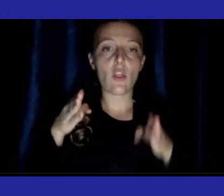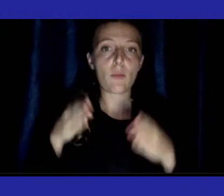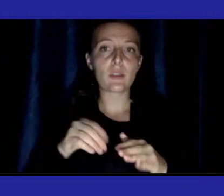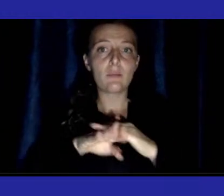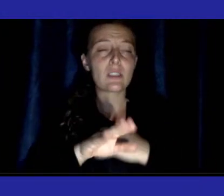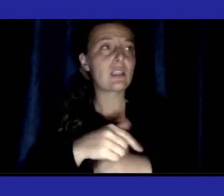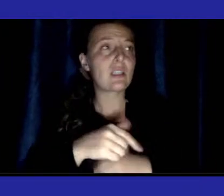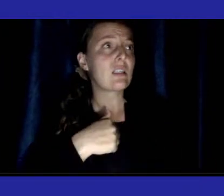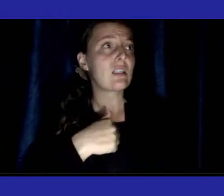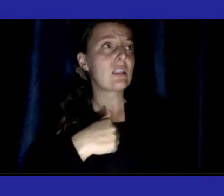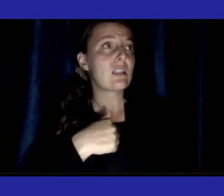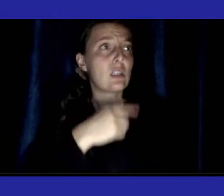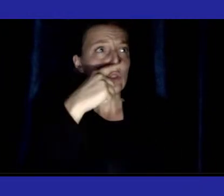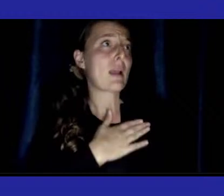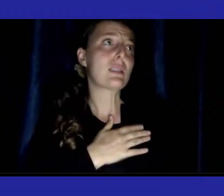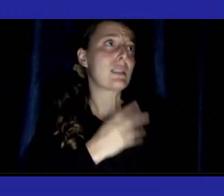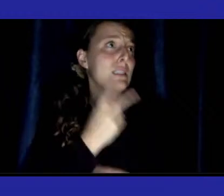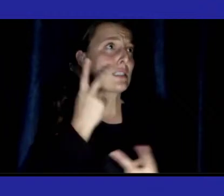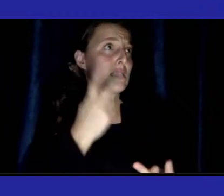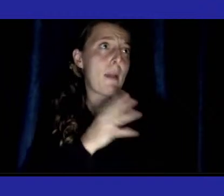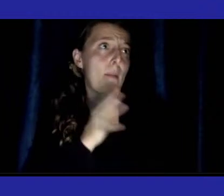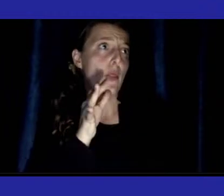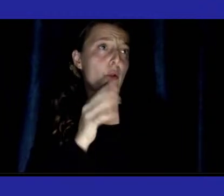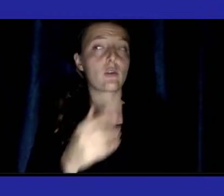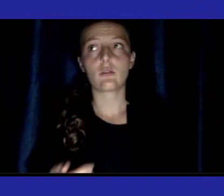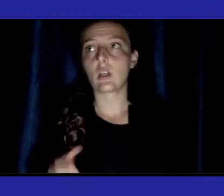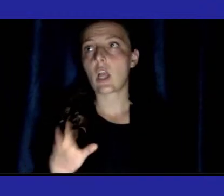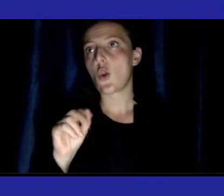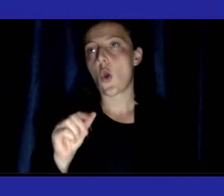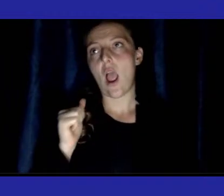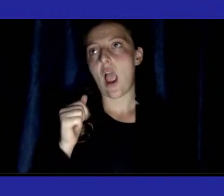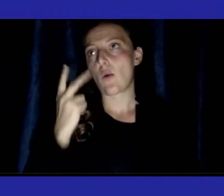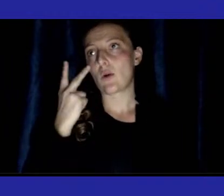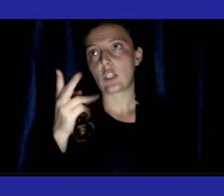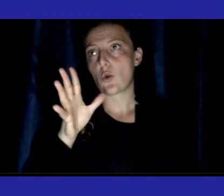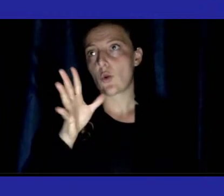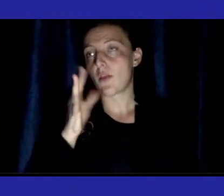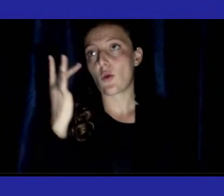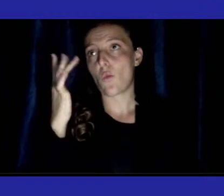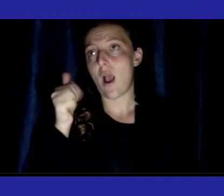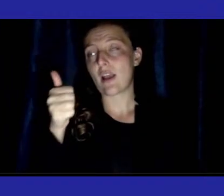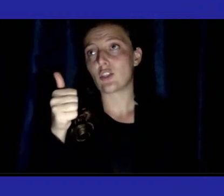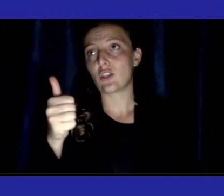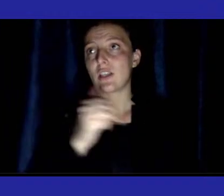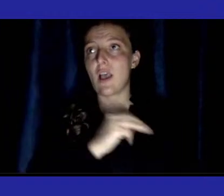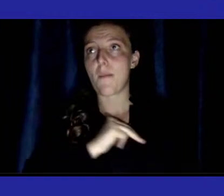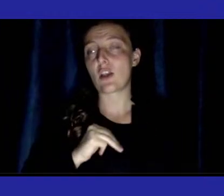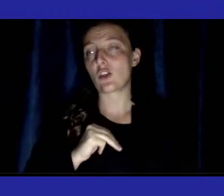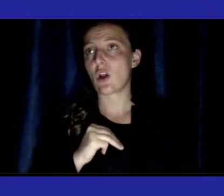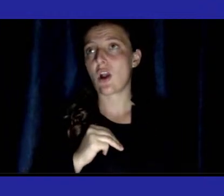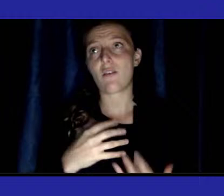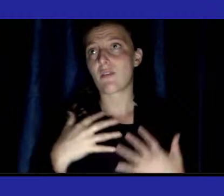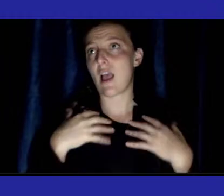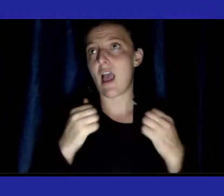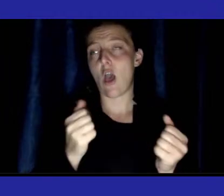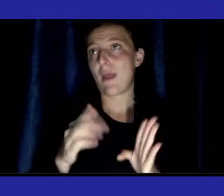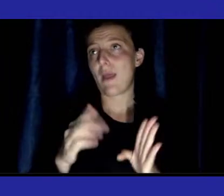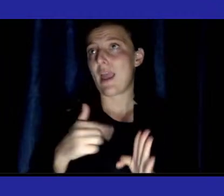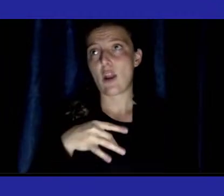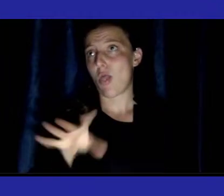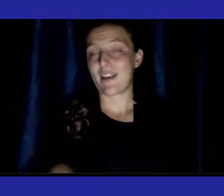mother? Right, we can say, no, I won't see your mother because she's a member of a health plan I don't like. You know, it's just,